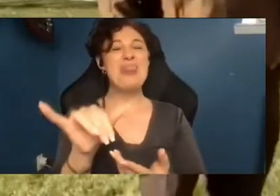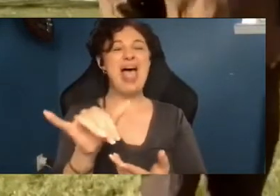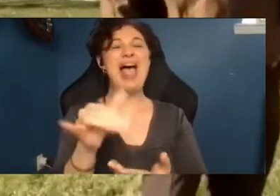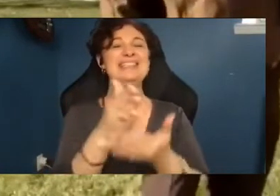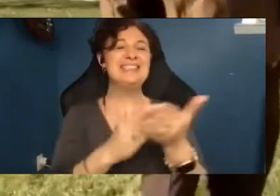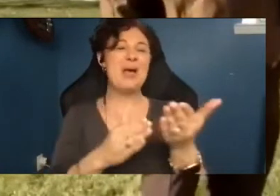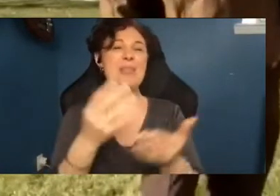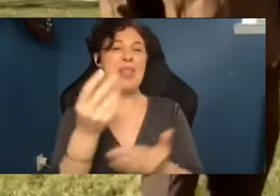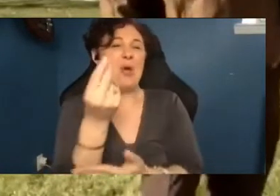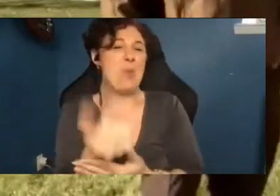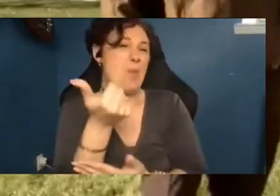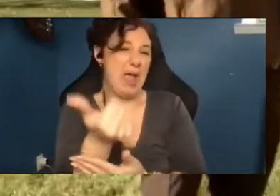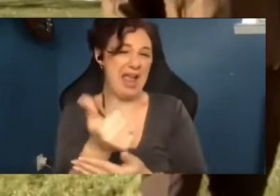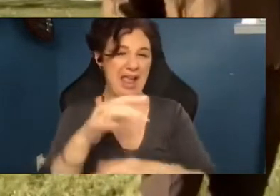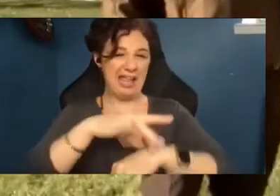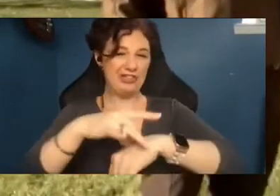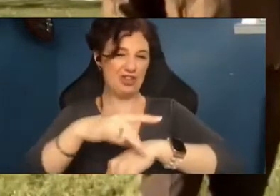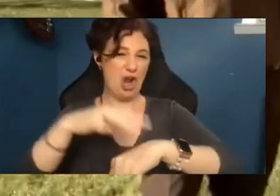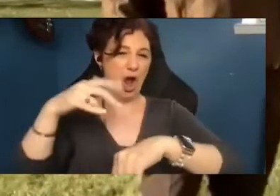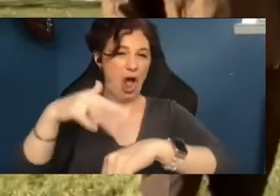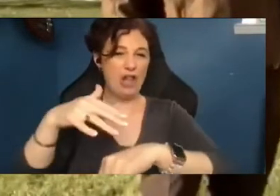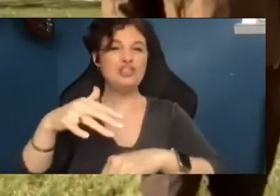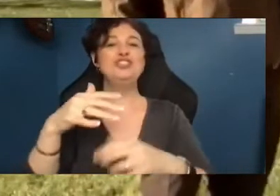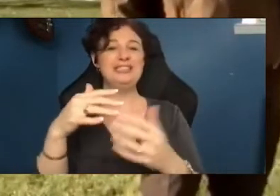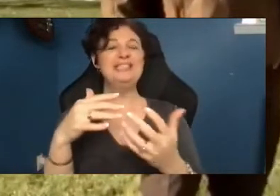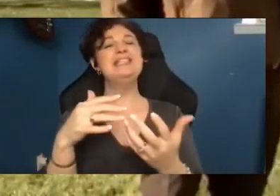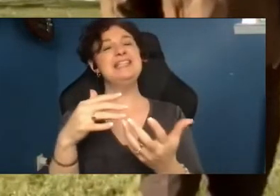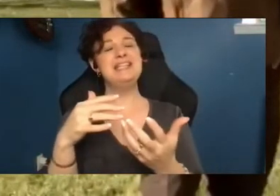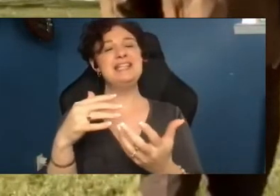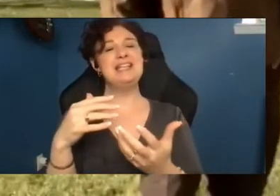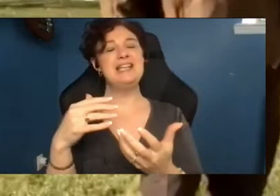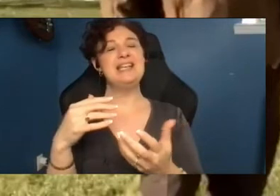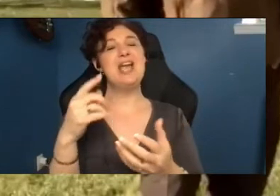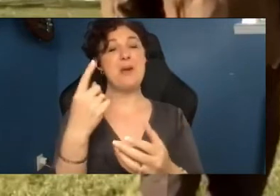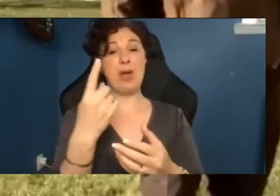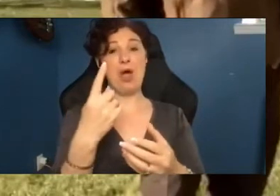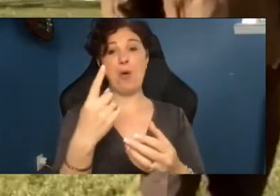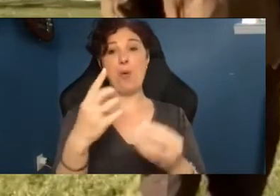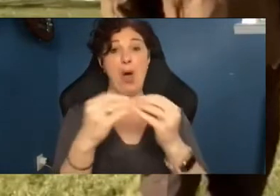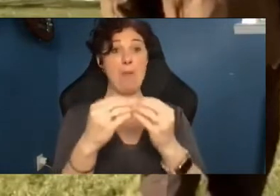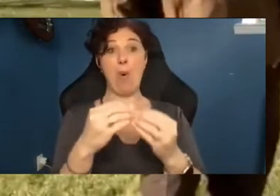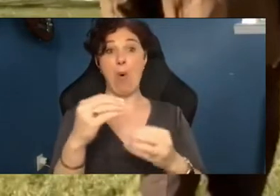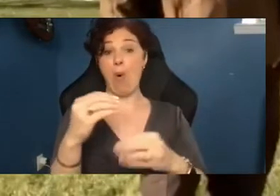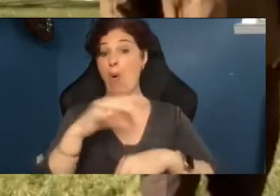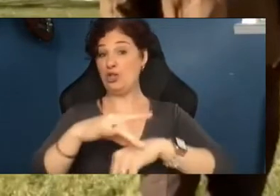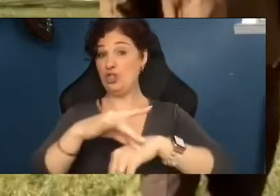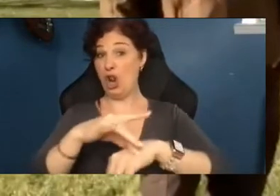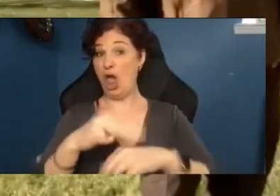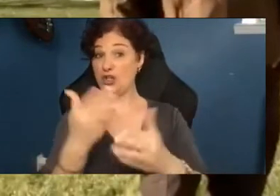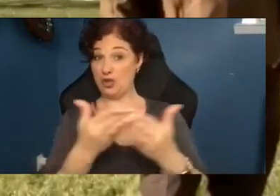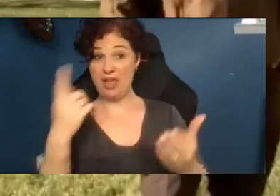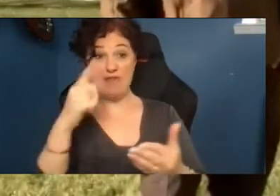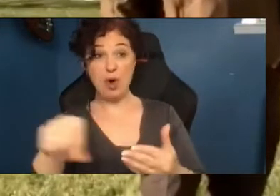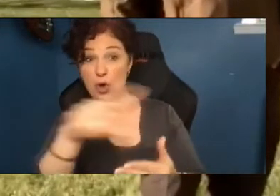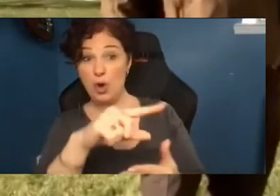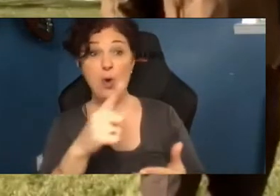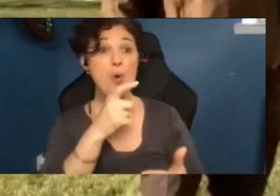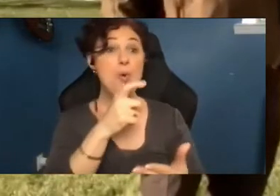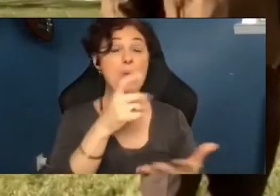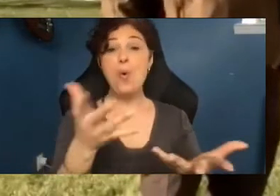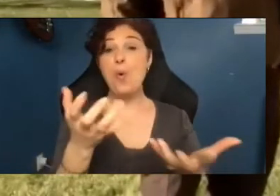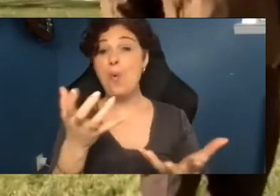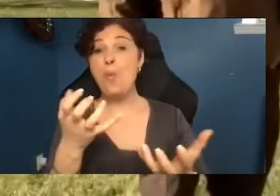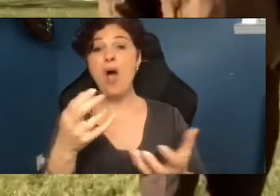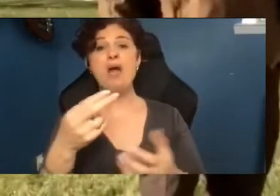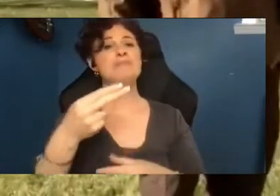the quick geology, some of the quick paleontology. One more just quick geological feature for those of you maybe are